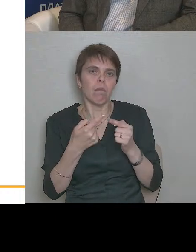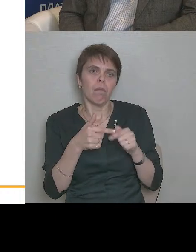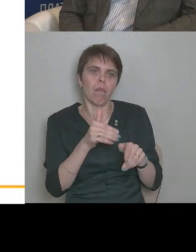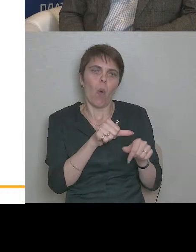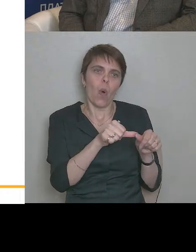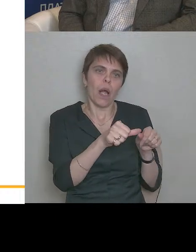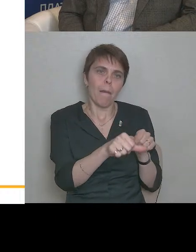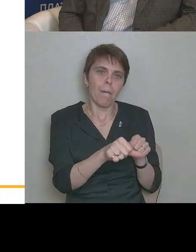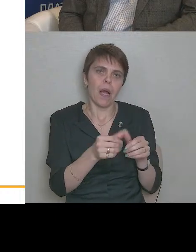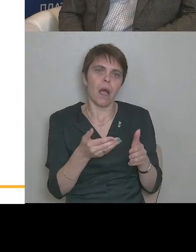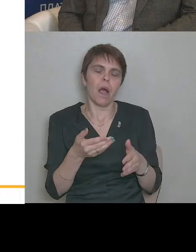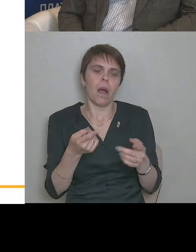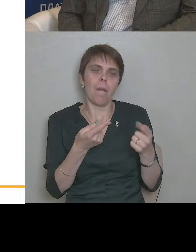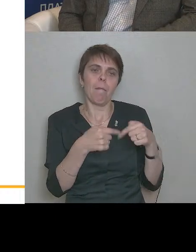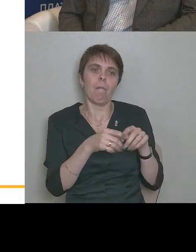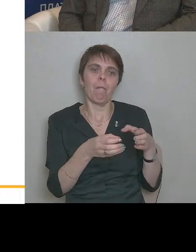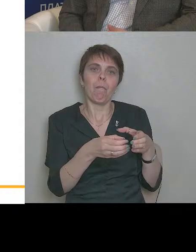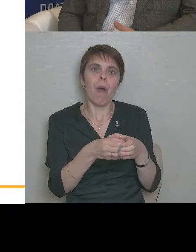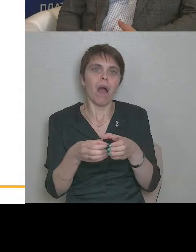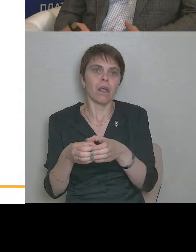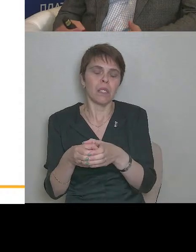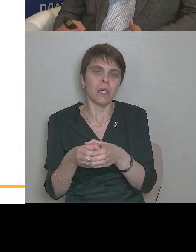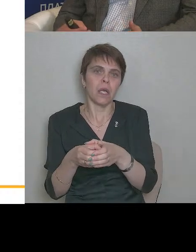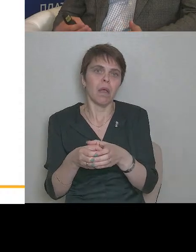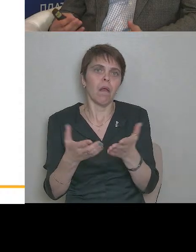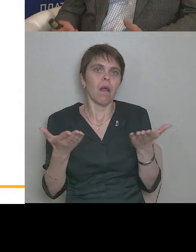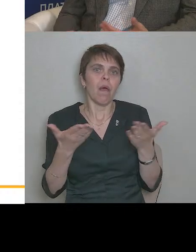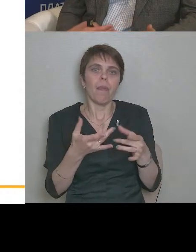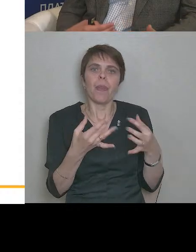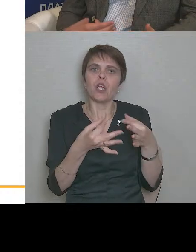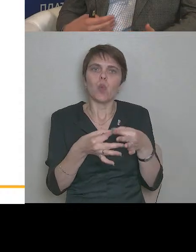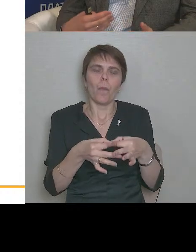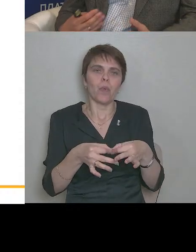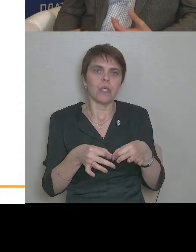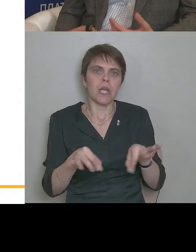statutes or charters of the political parties where